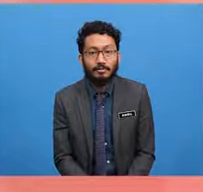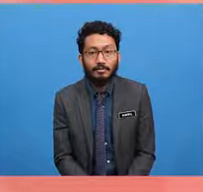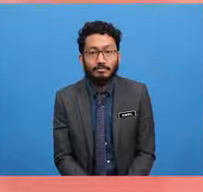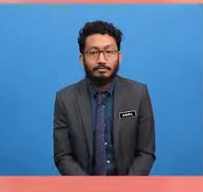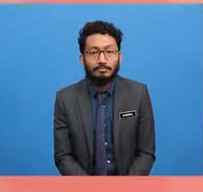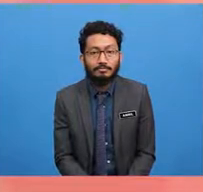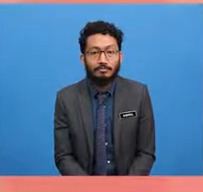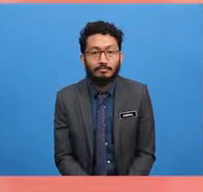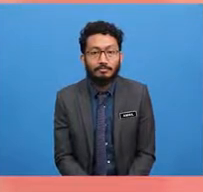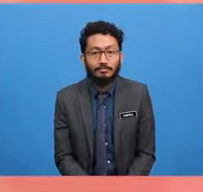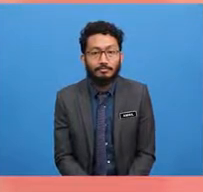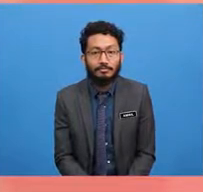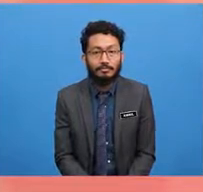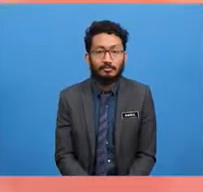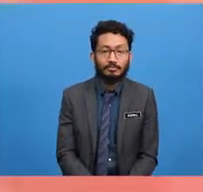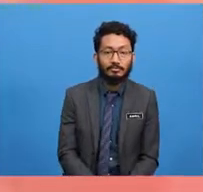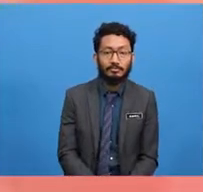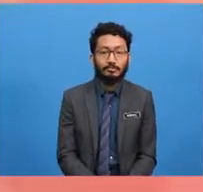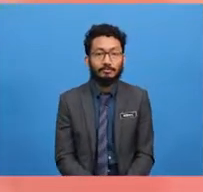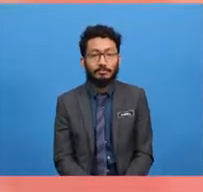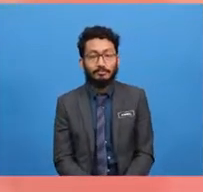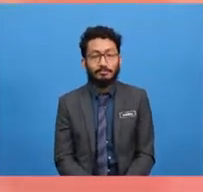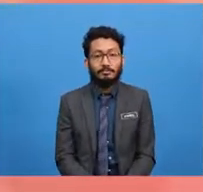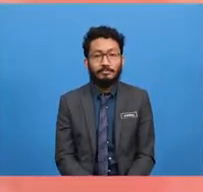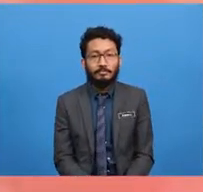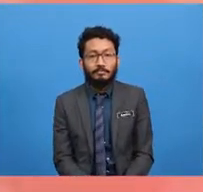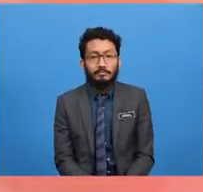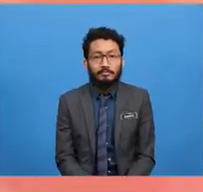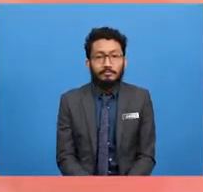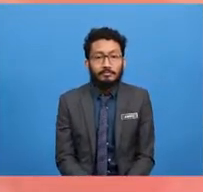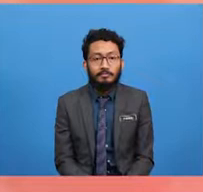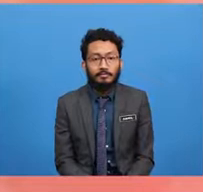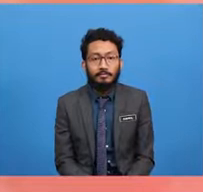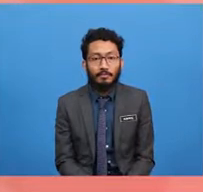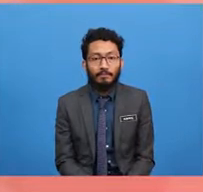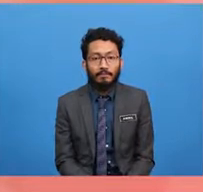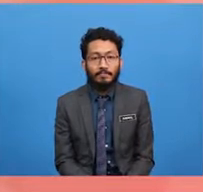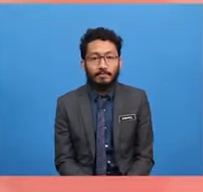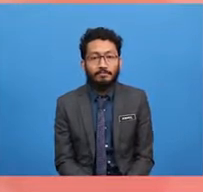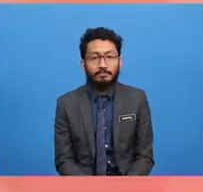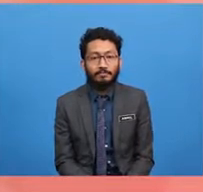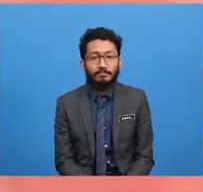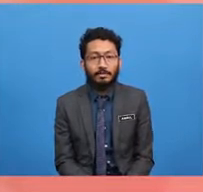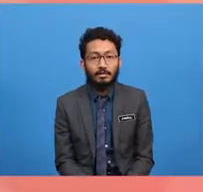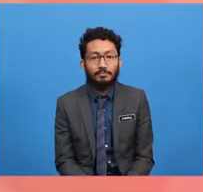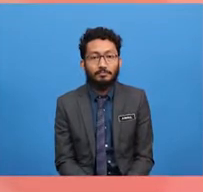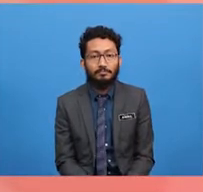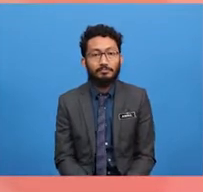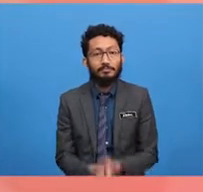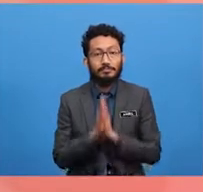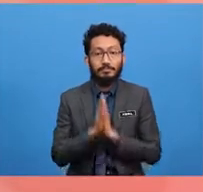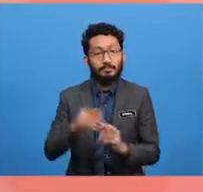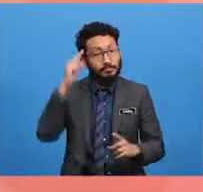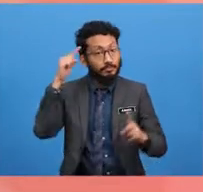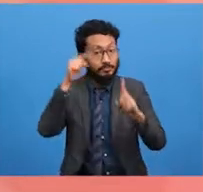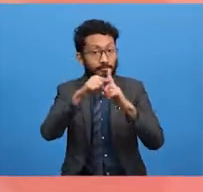best. I don't care whether we do this or that. To ask for directions,